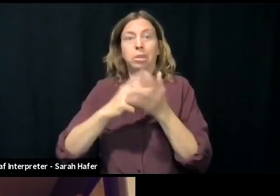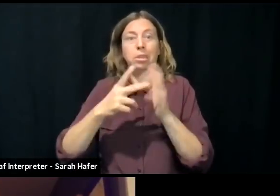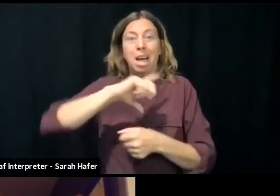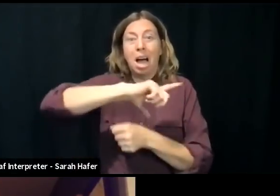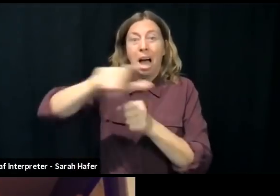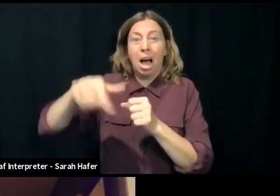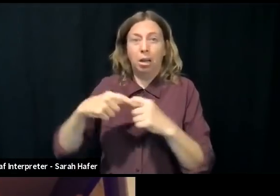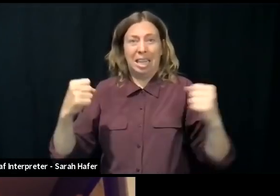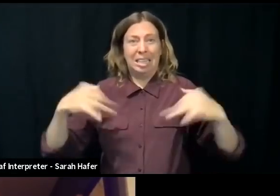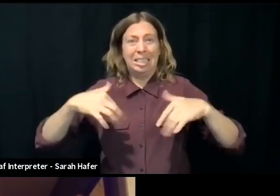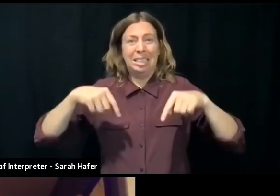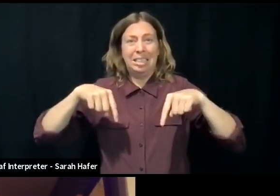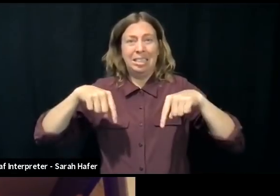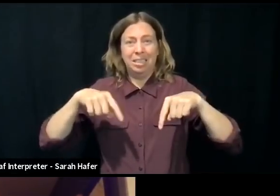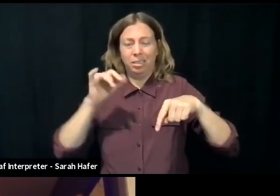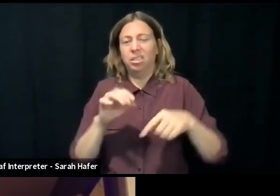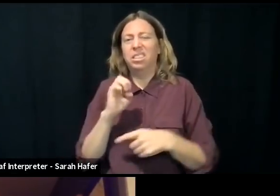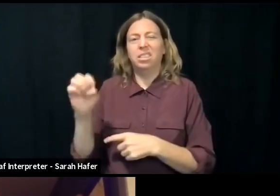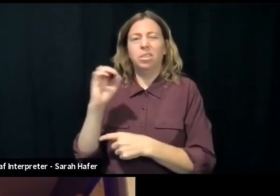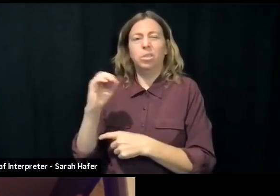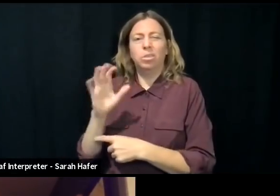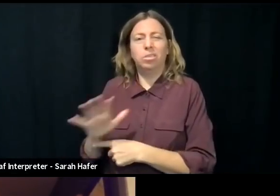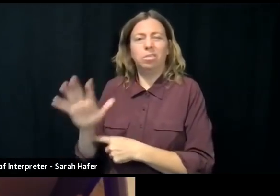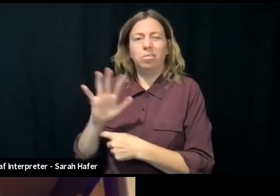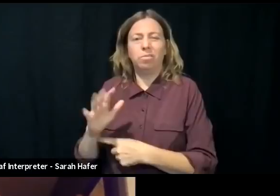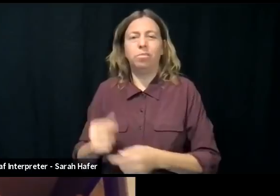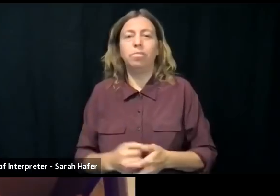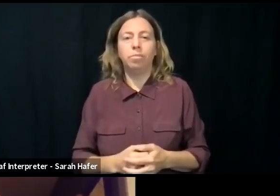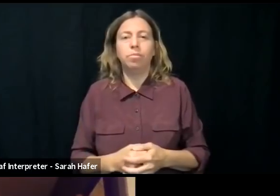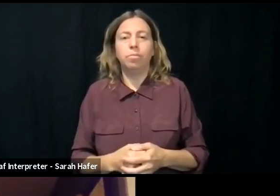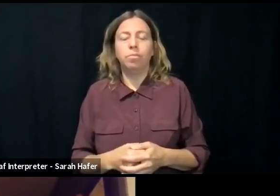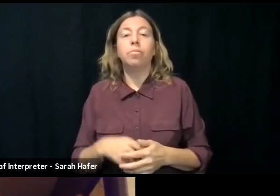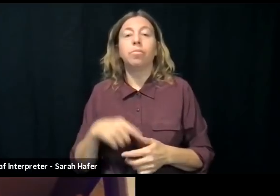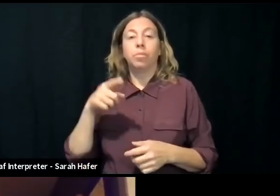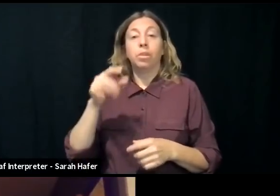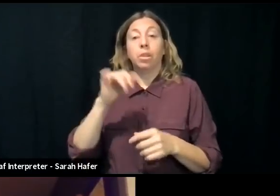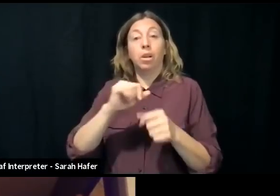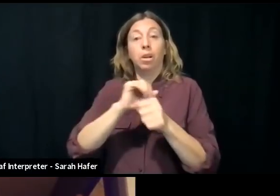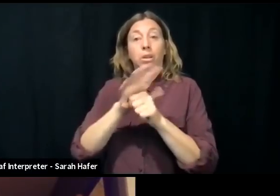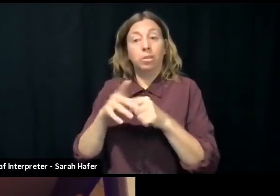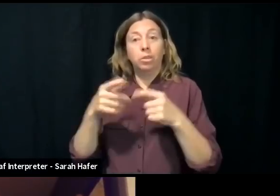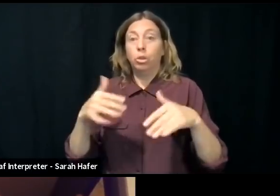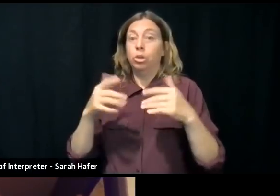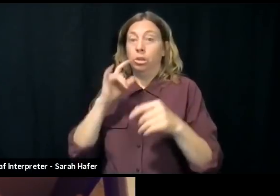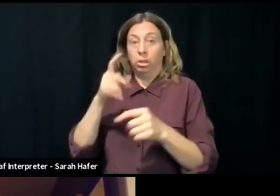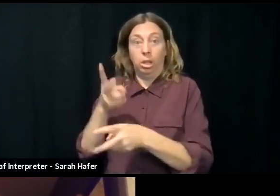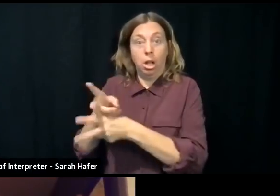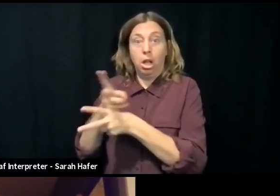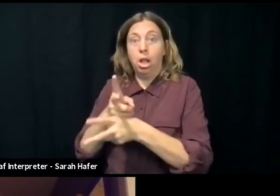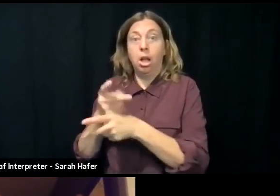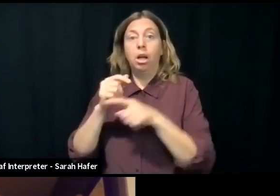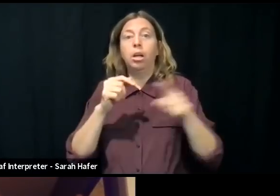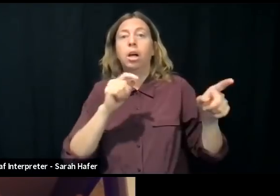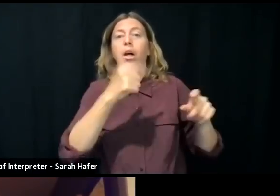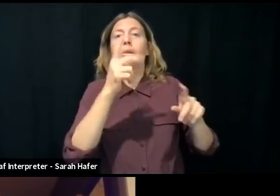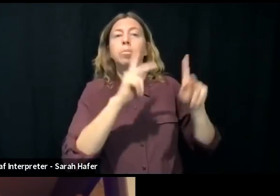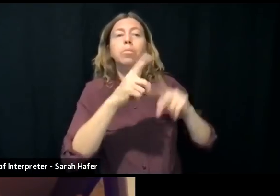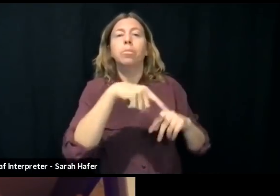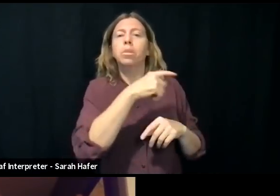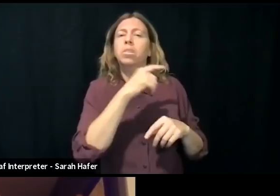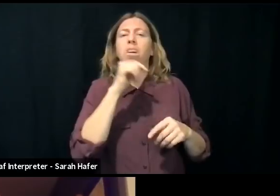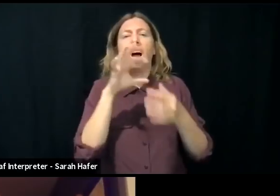of COVID-19 patients, we're unable to care for people who need non-COVID care. This will become more important as we deal with the